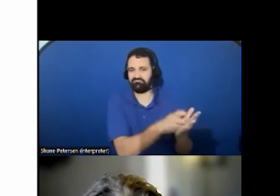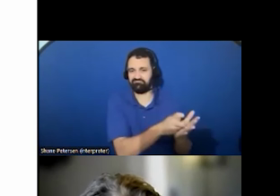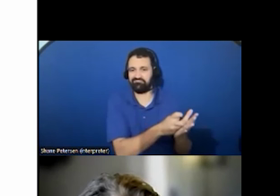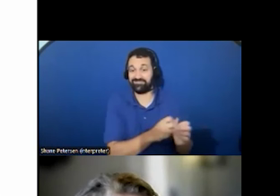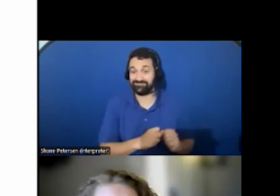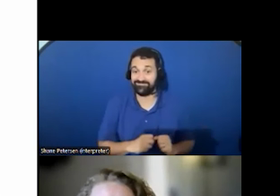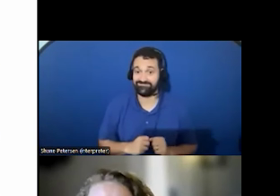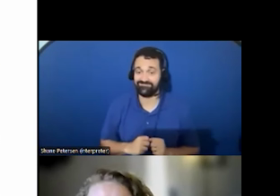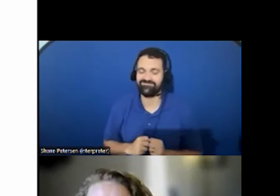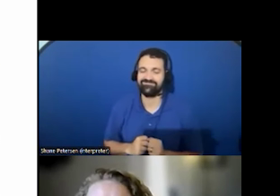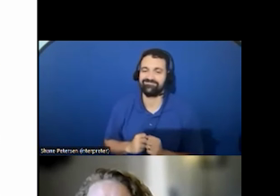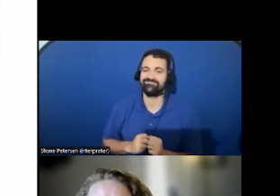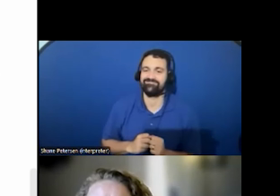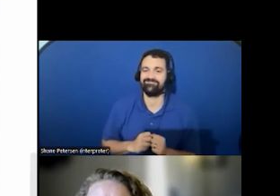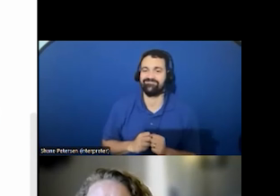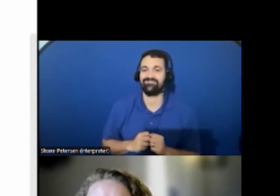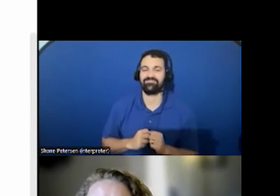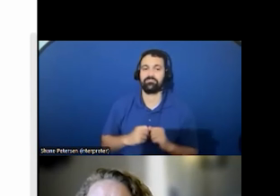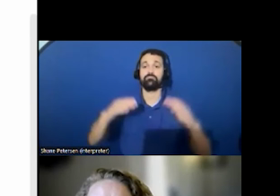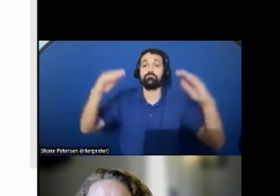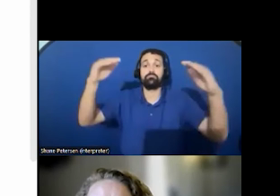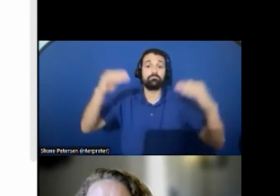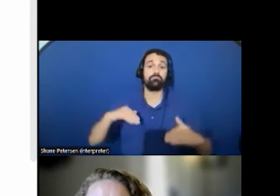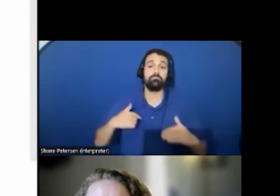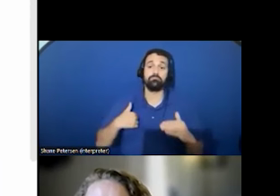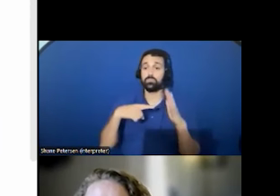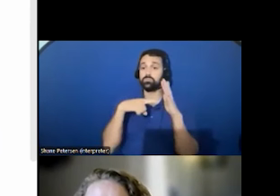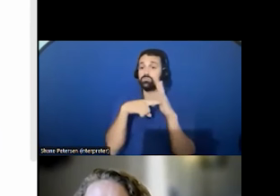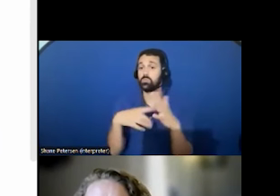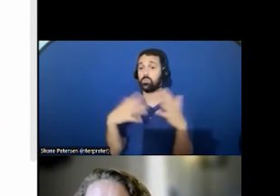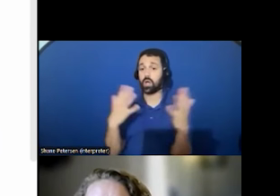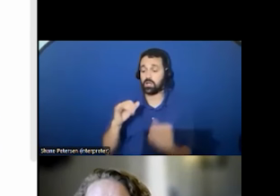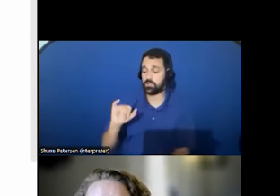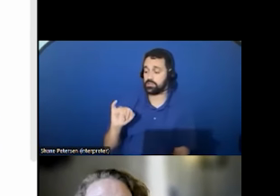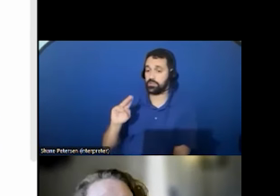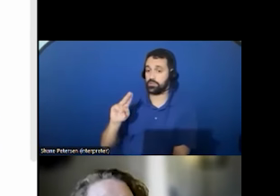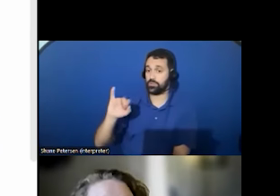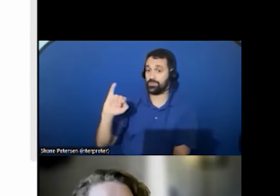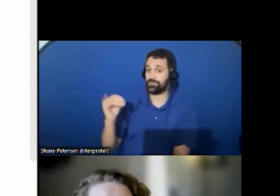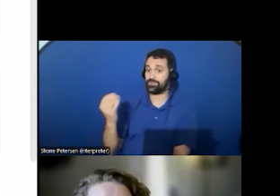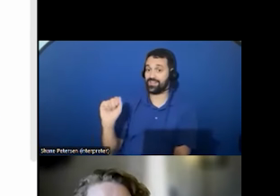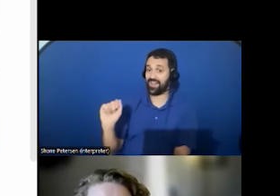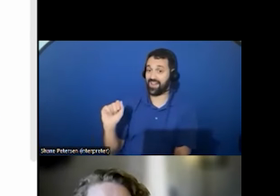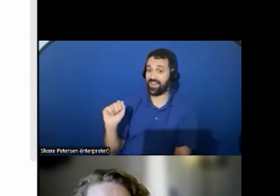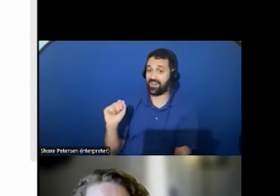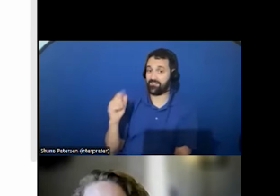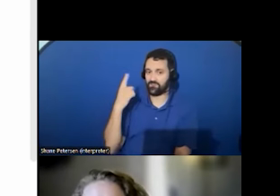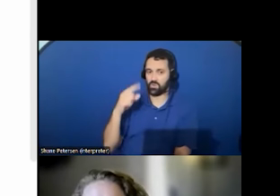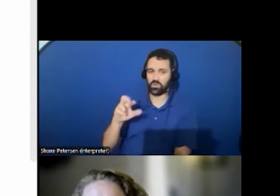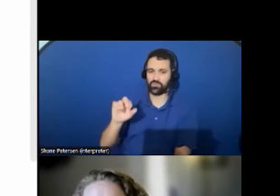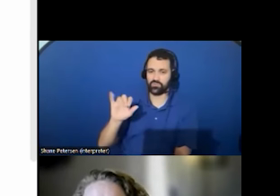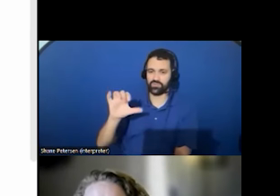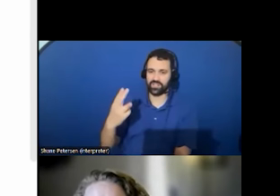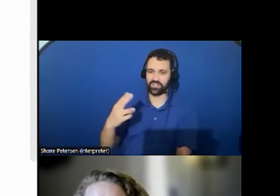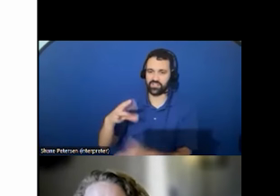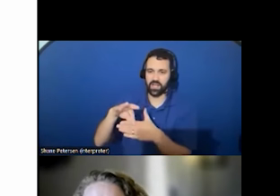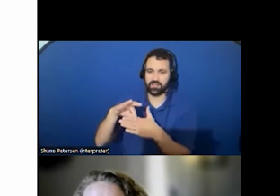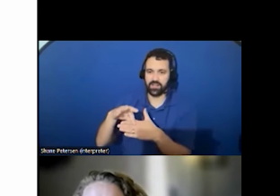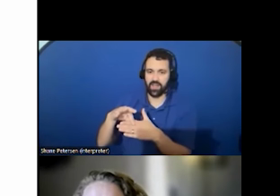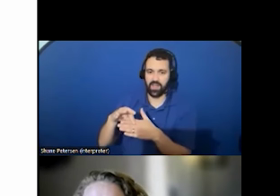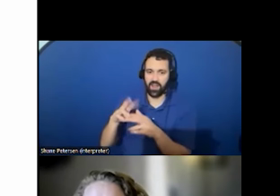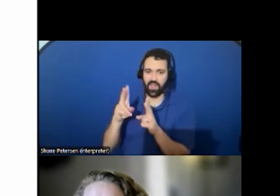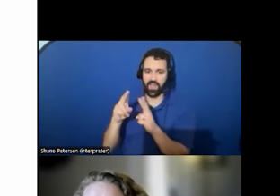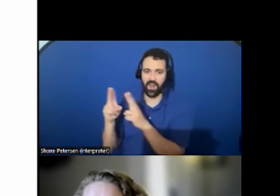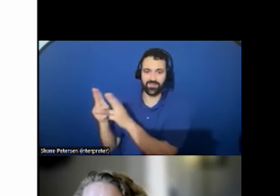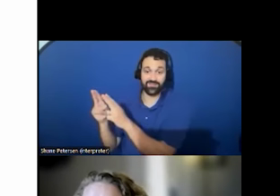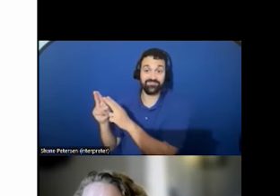So I want to next show you how Yuja works in the rich content editor. So if I